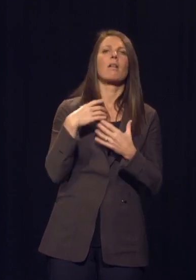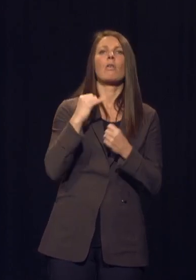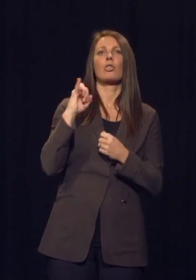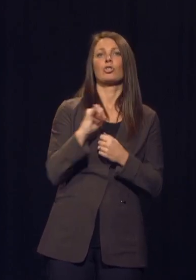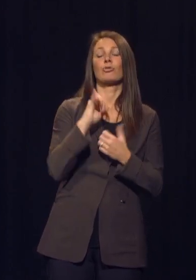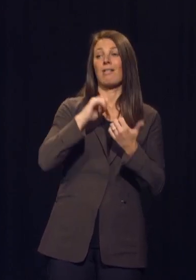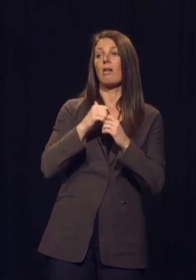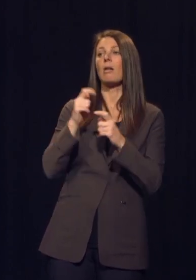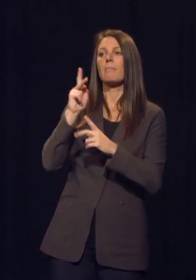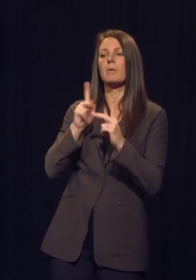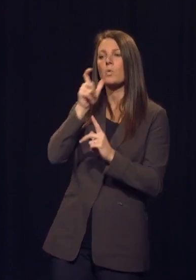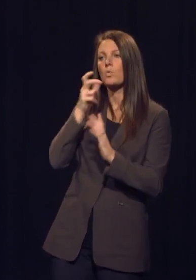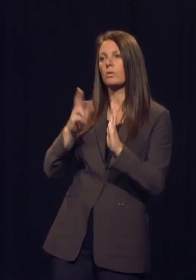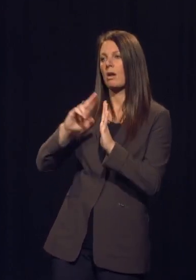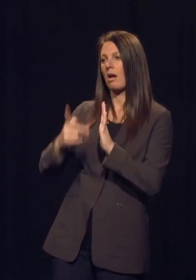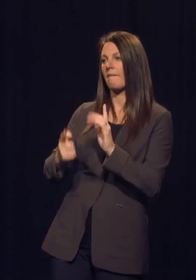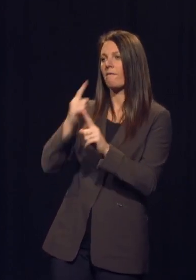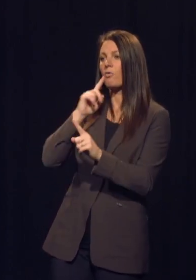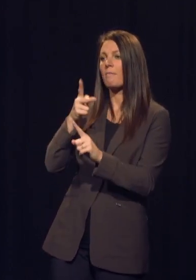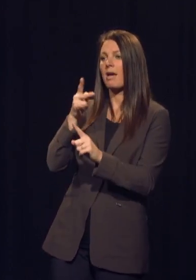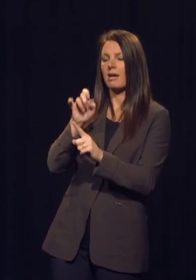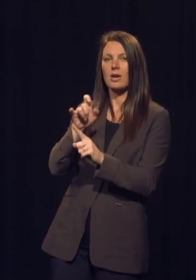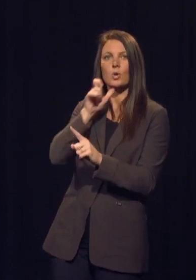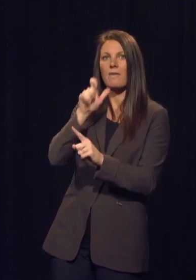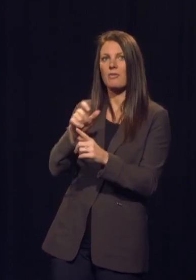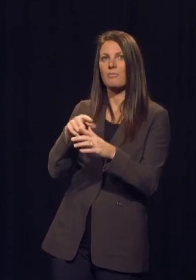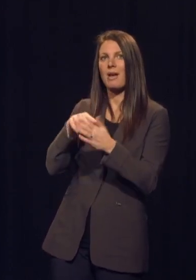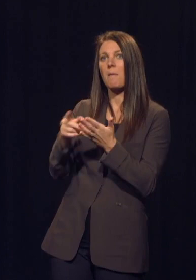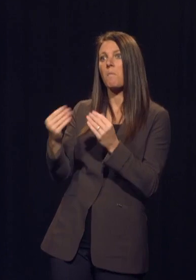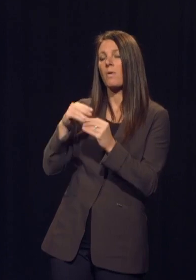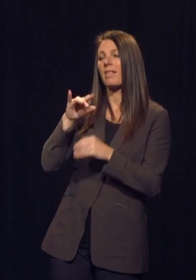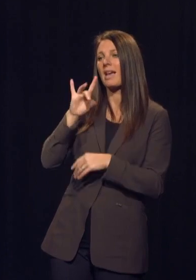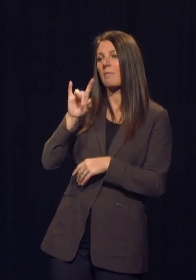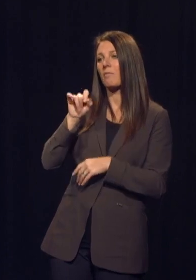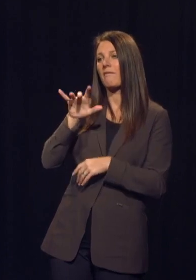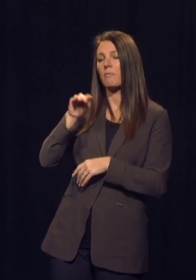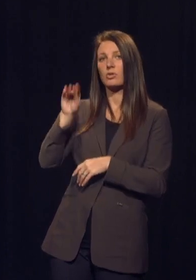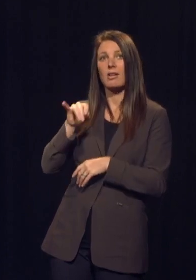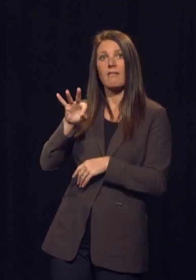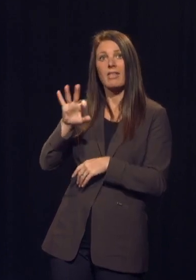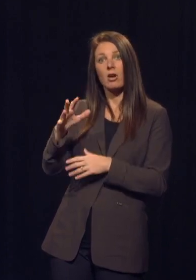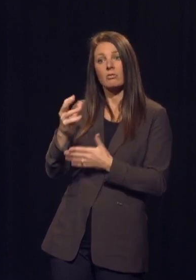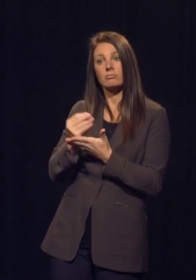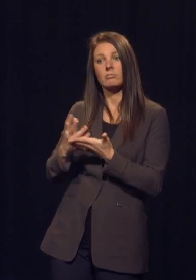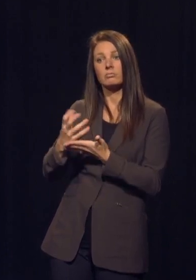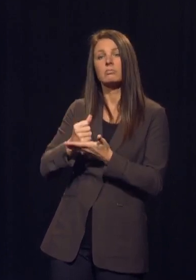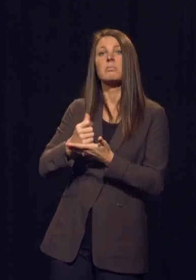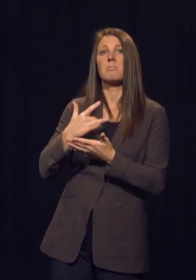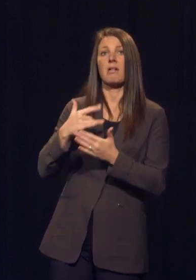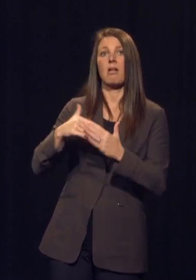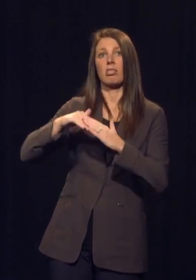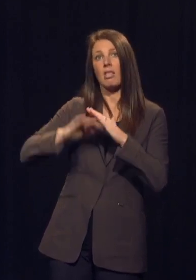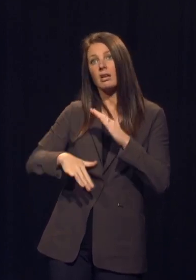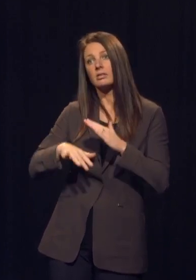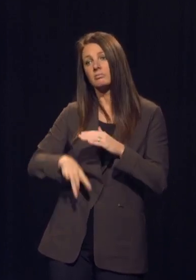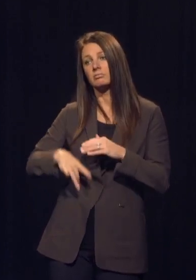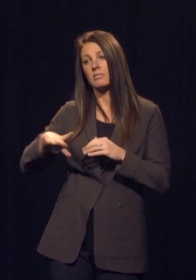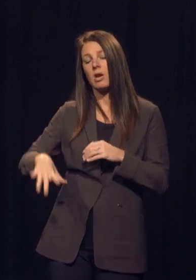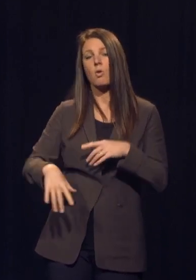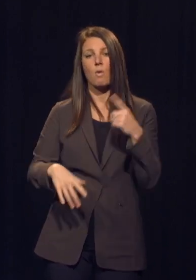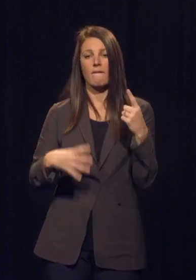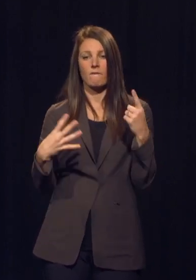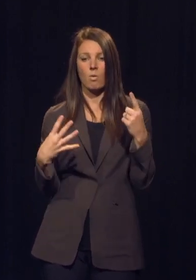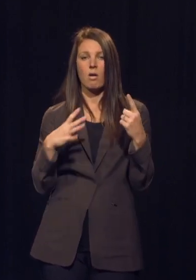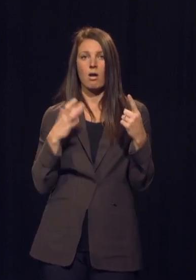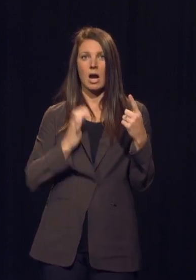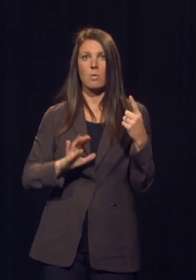pay more than 8.5% of their household income, and oftentimes it's much less. 1 out of 4